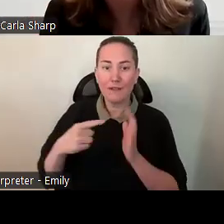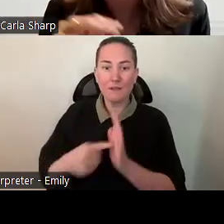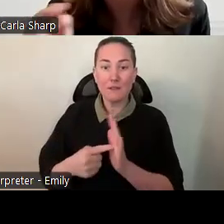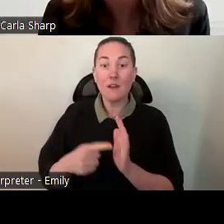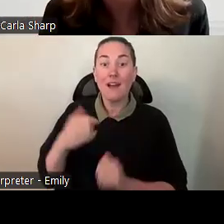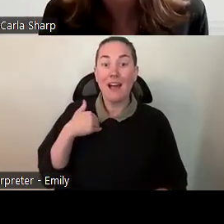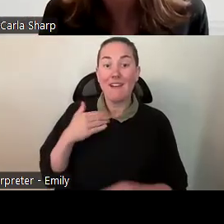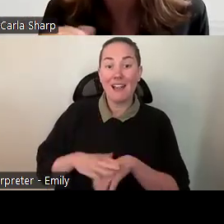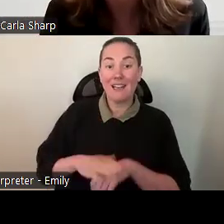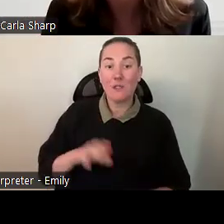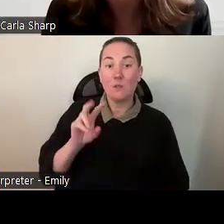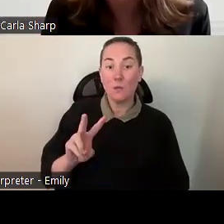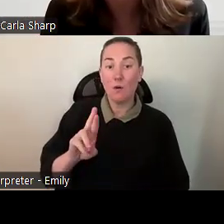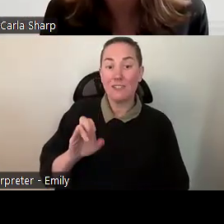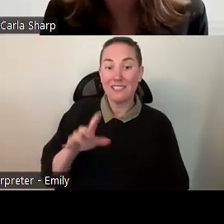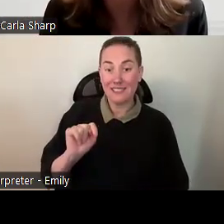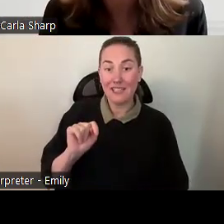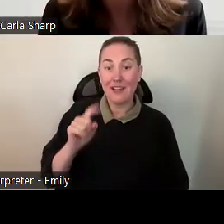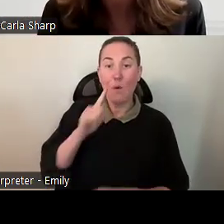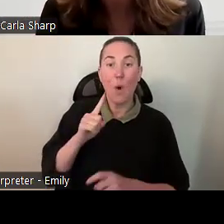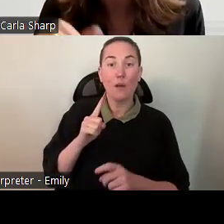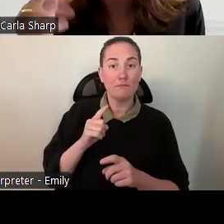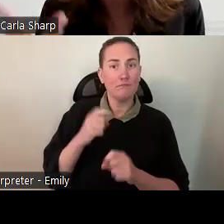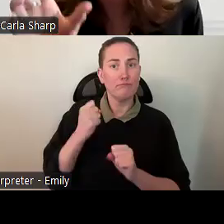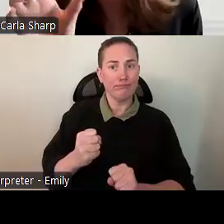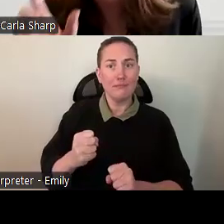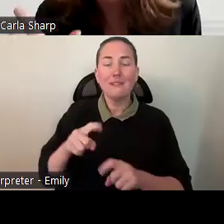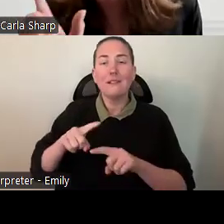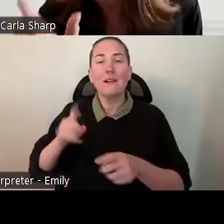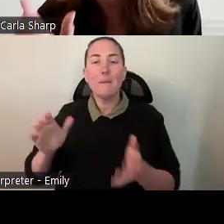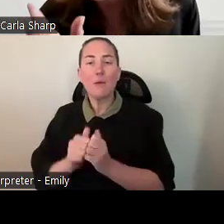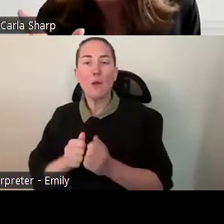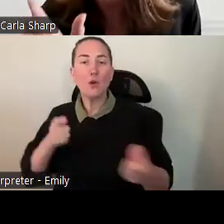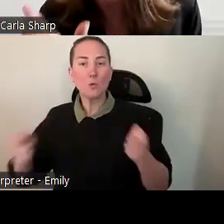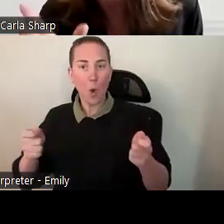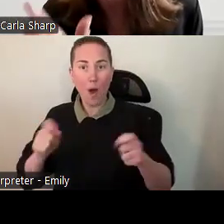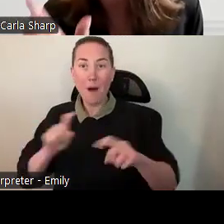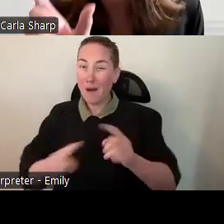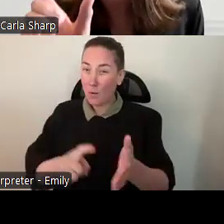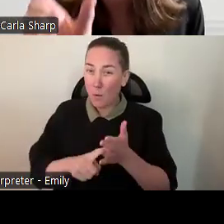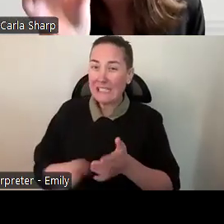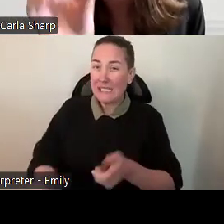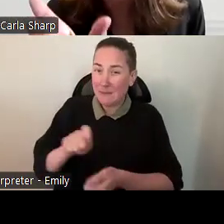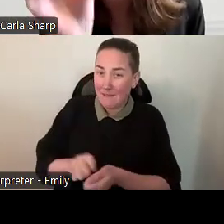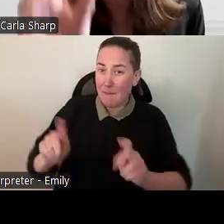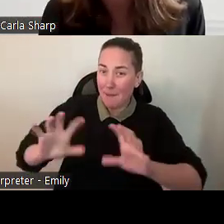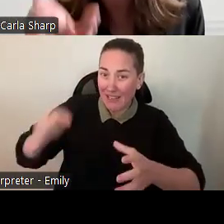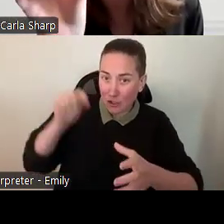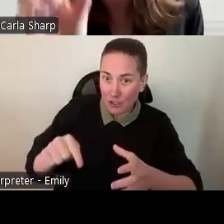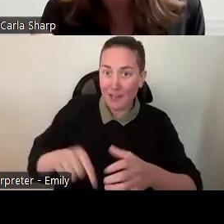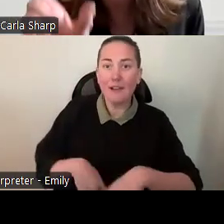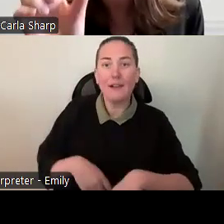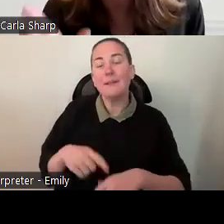showing superiority compared to a control condition. It has to have this very well-defined population, people with